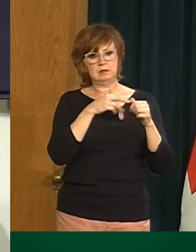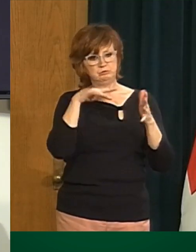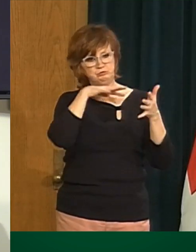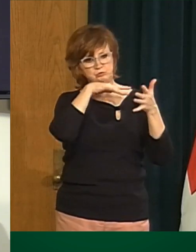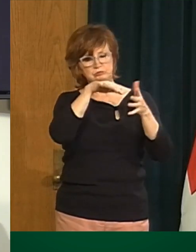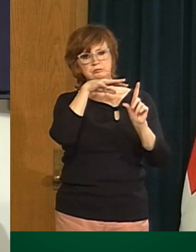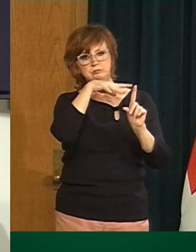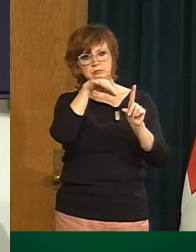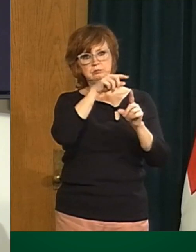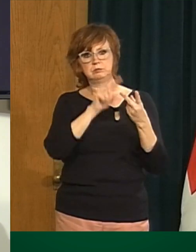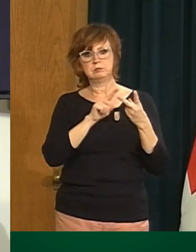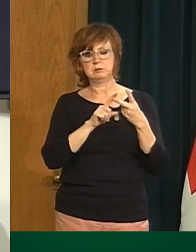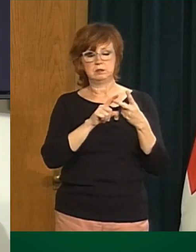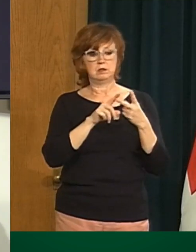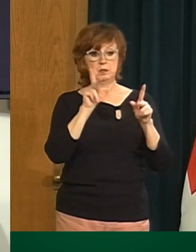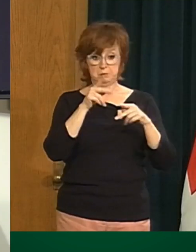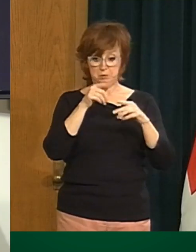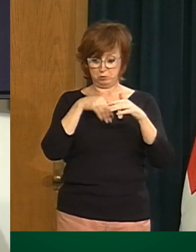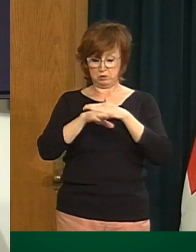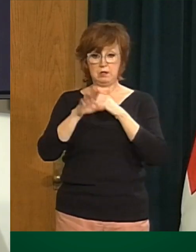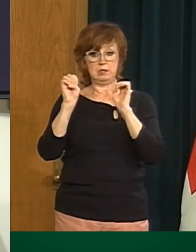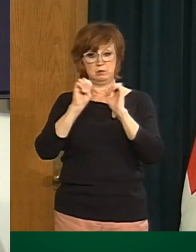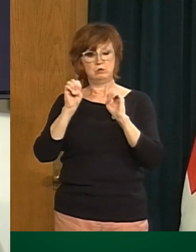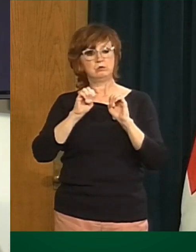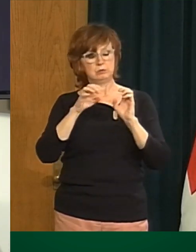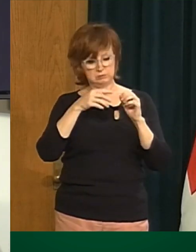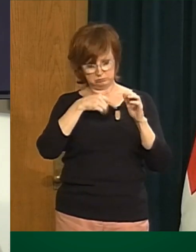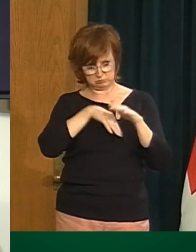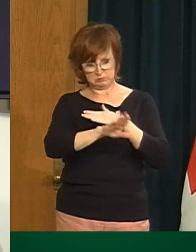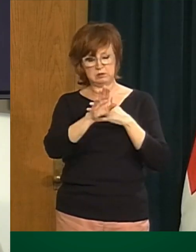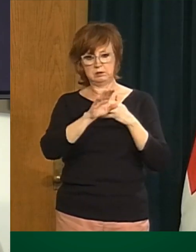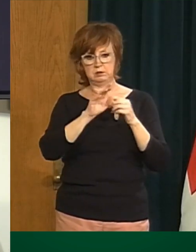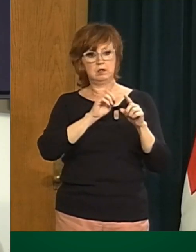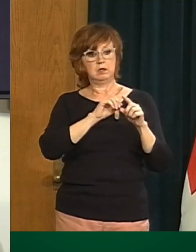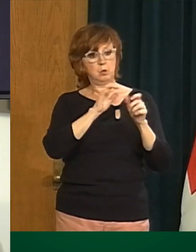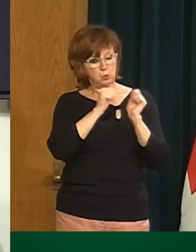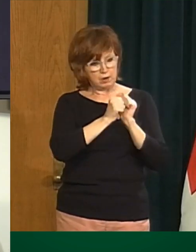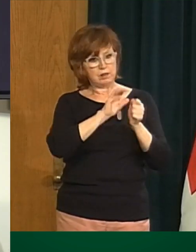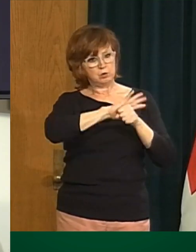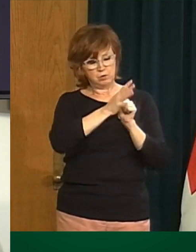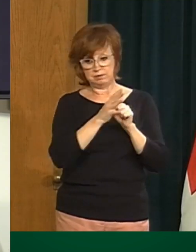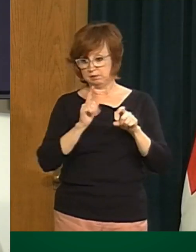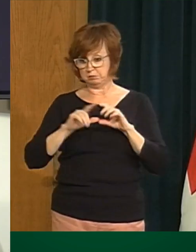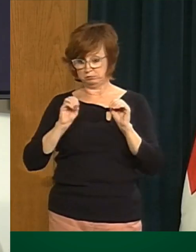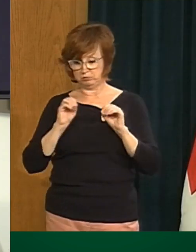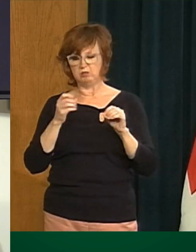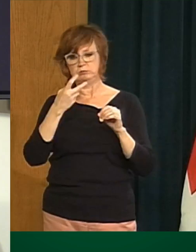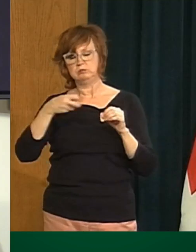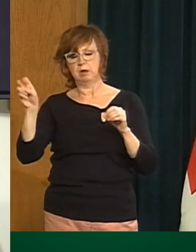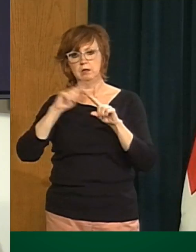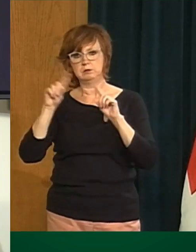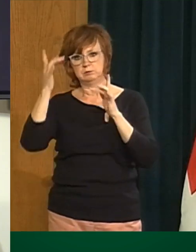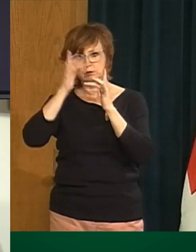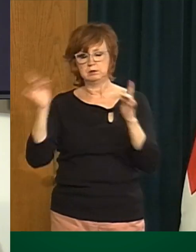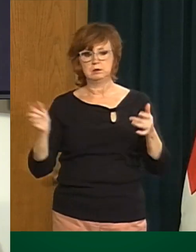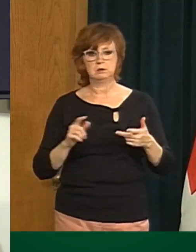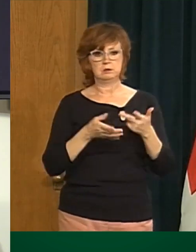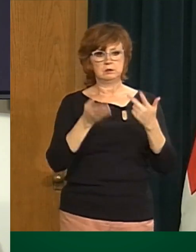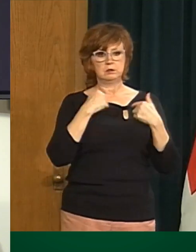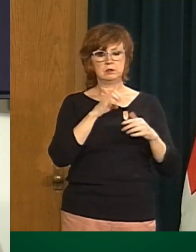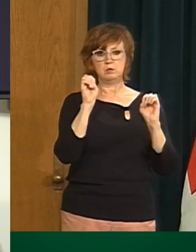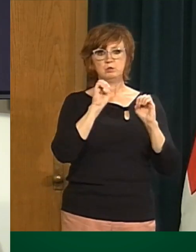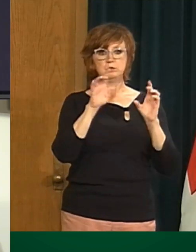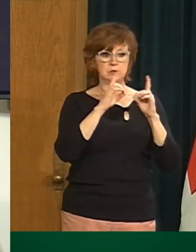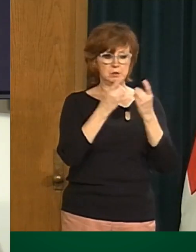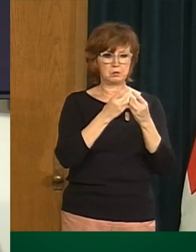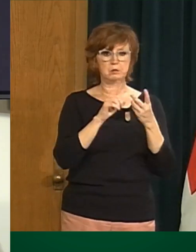admitted. Non-COVID-19 patients will be transferred to other facilities where their care will be provided. Key emergency department services,